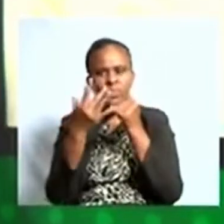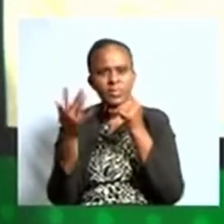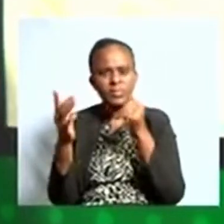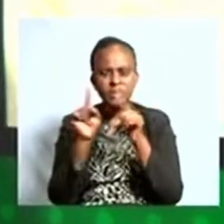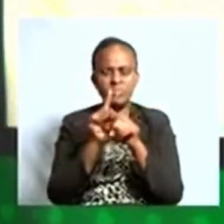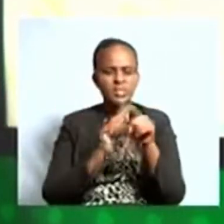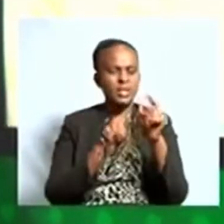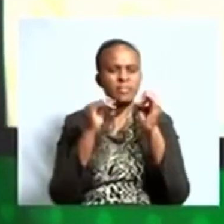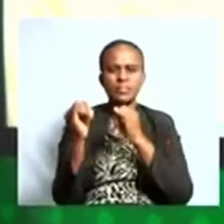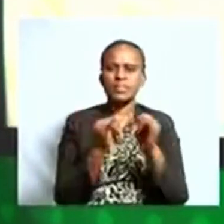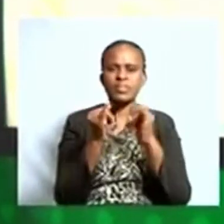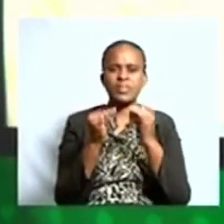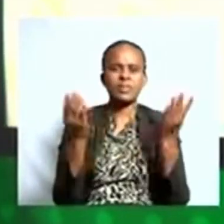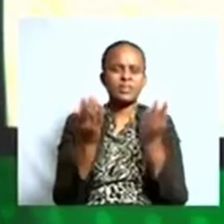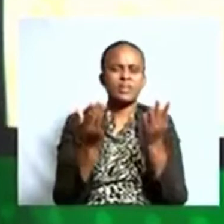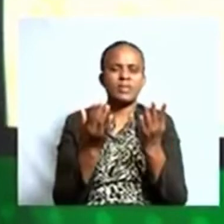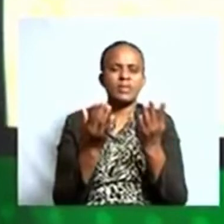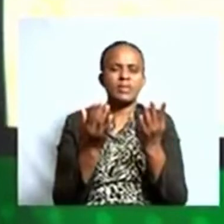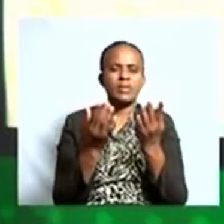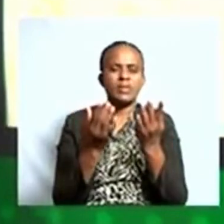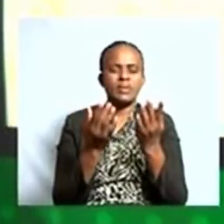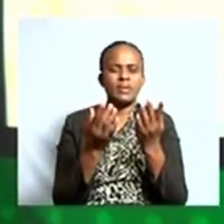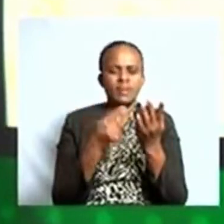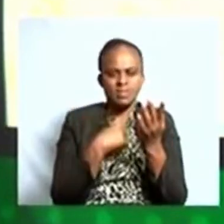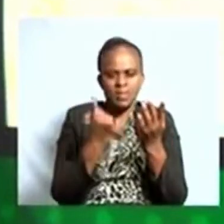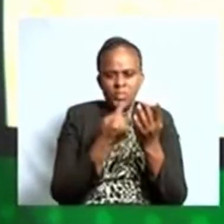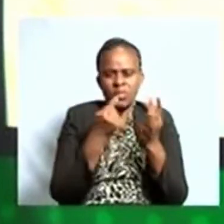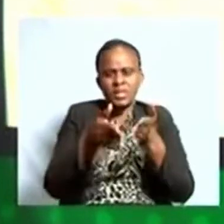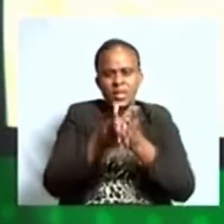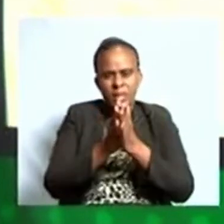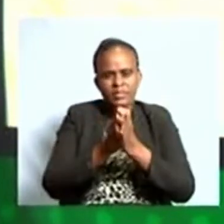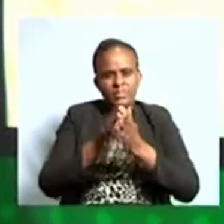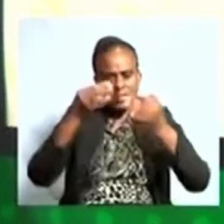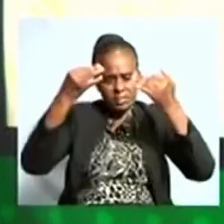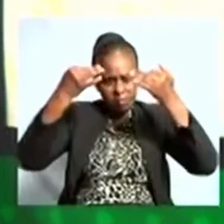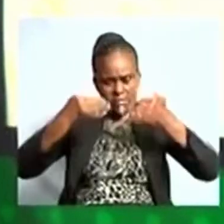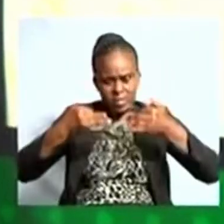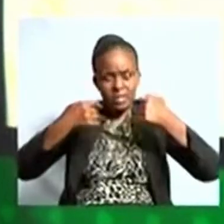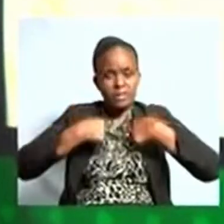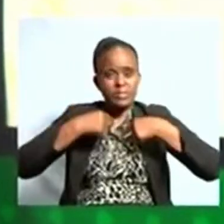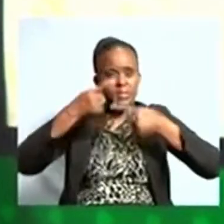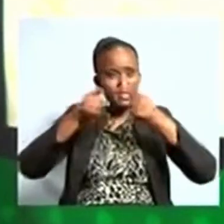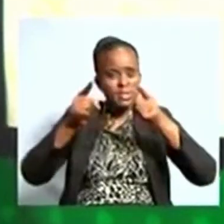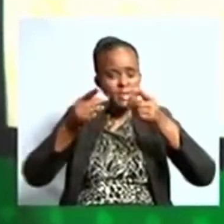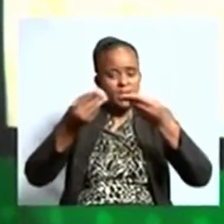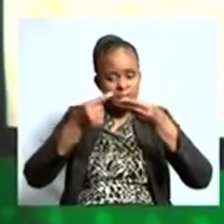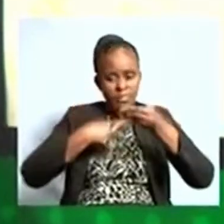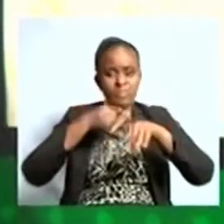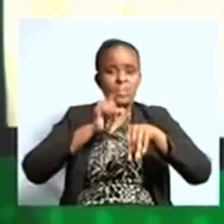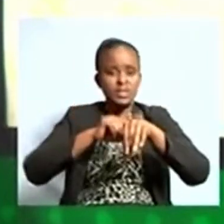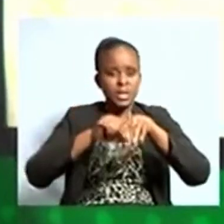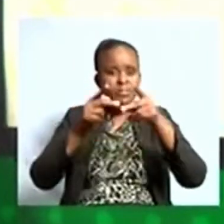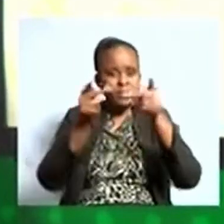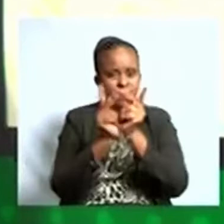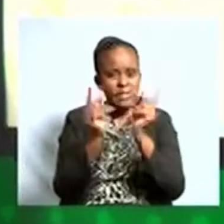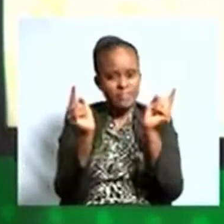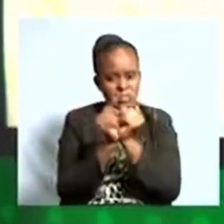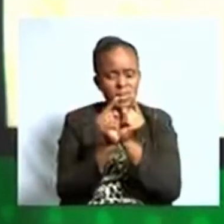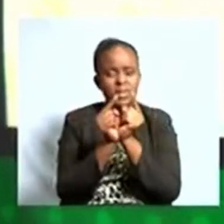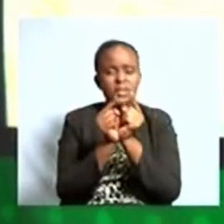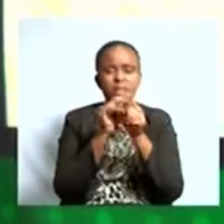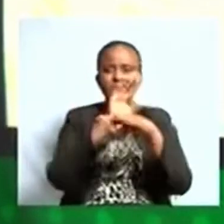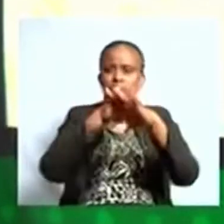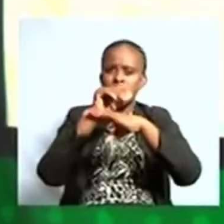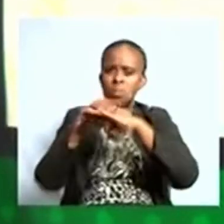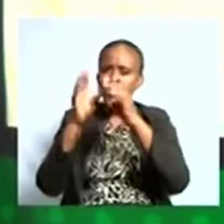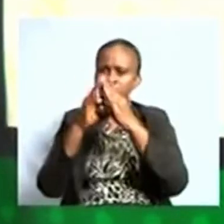don't implement. I would just ask them to judge me different. Give me some space. Let's meet. When we call for